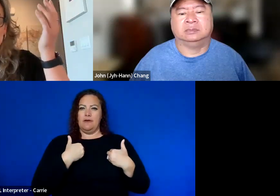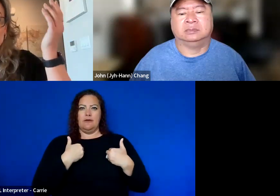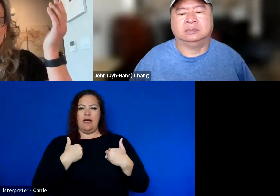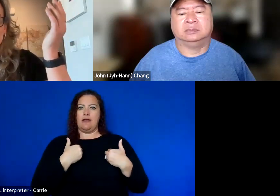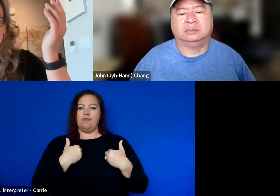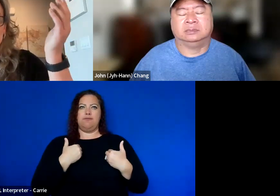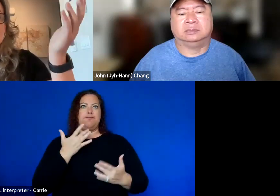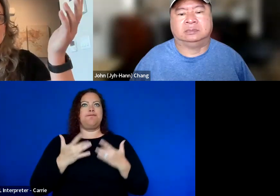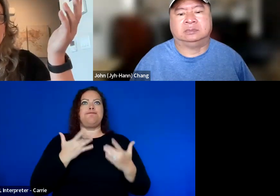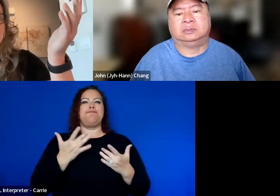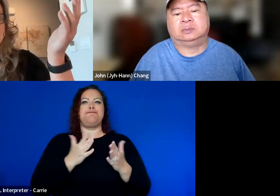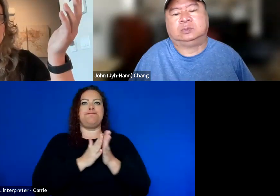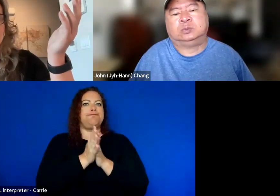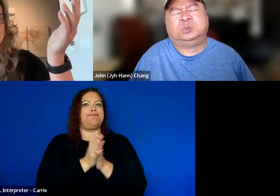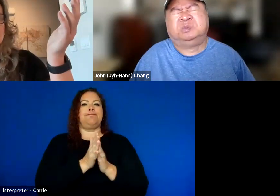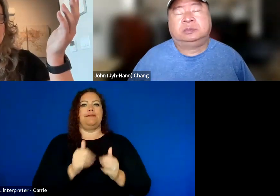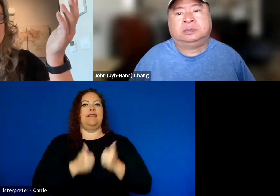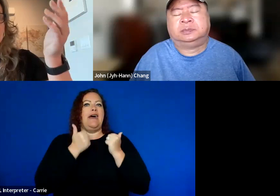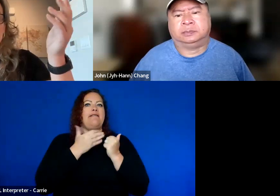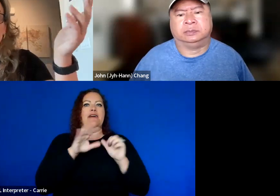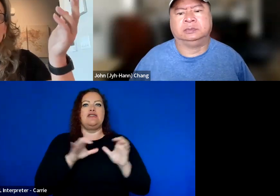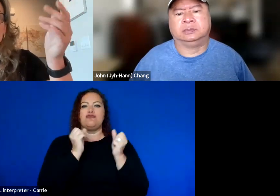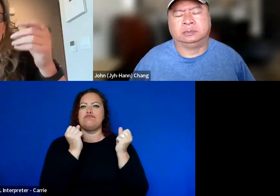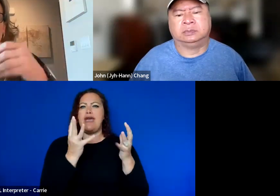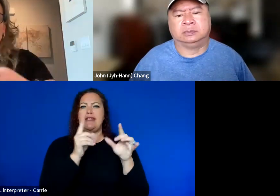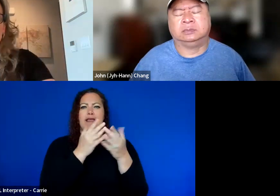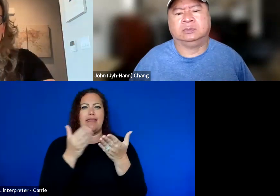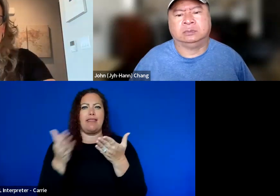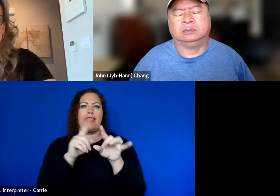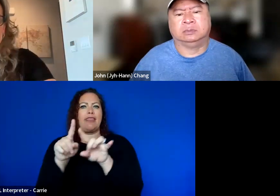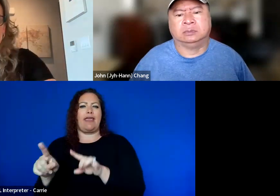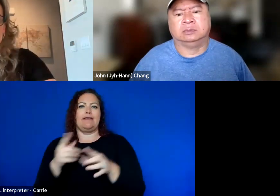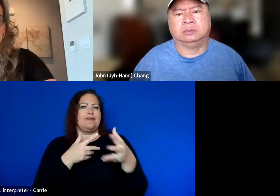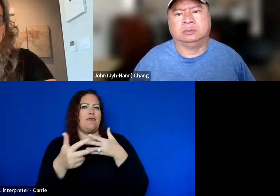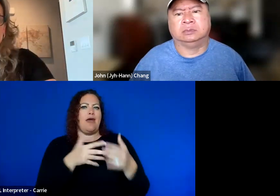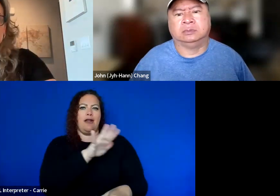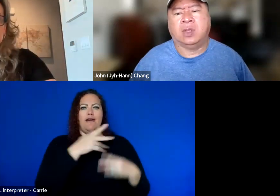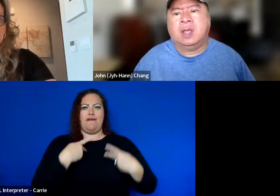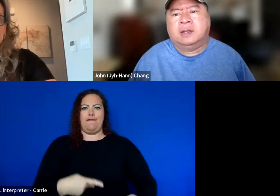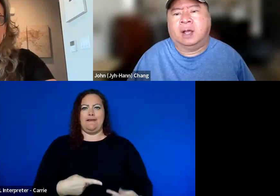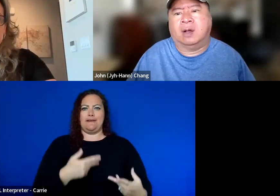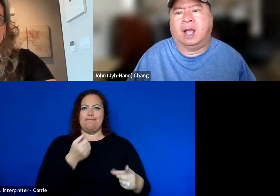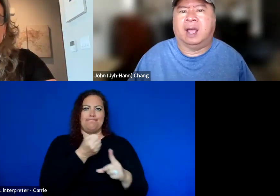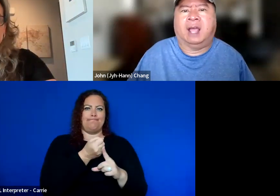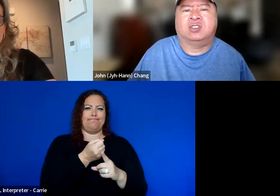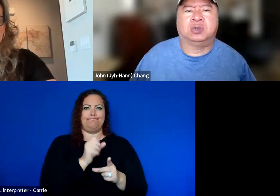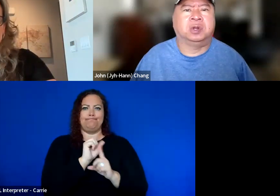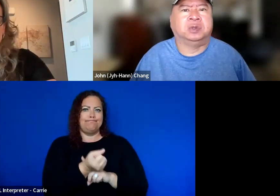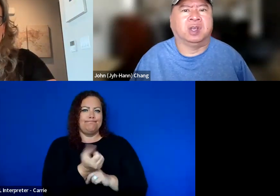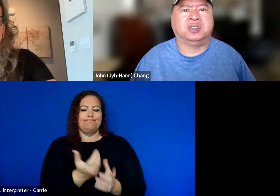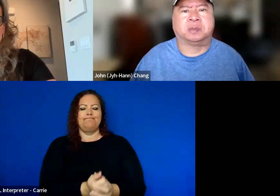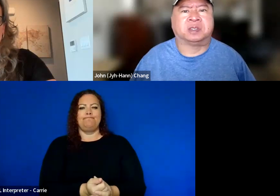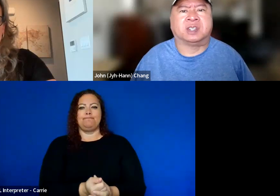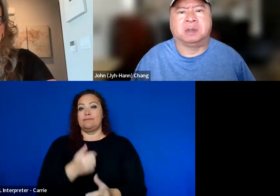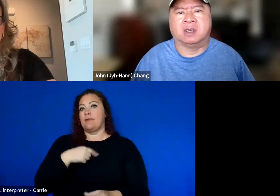and do a tremendous number of things regardless of your physical status. Now, I have to agree